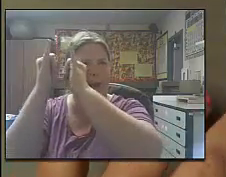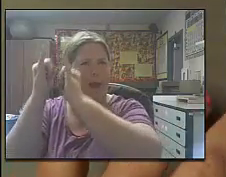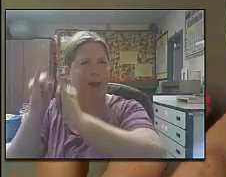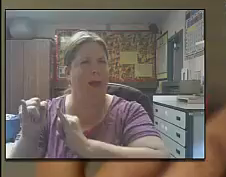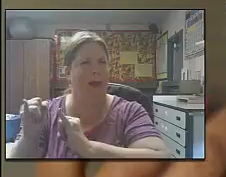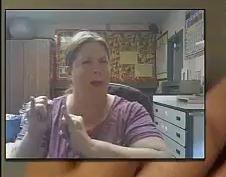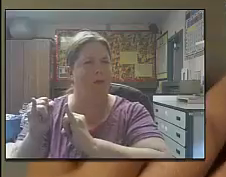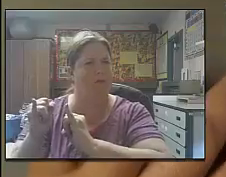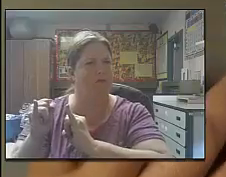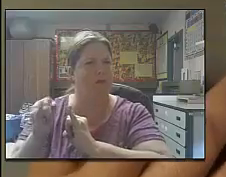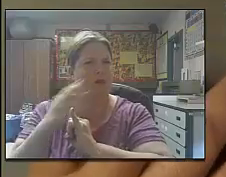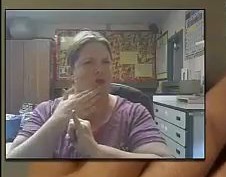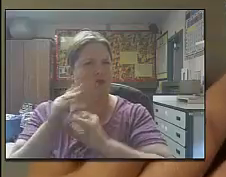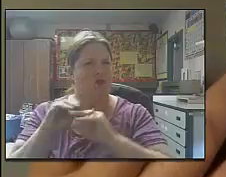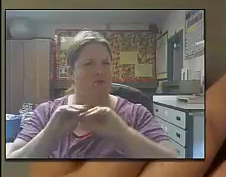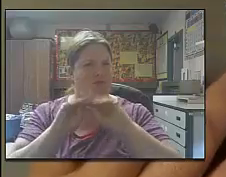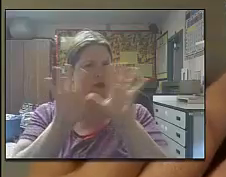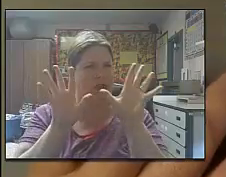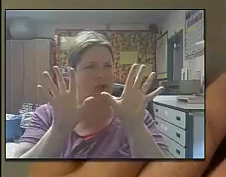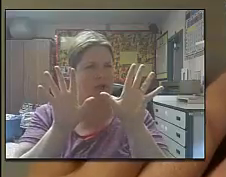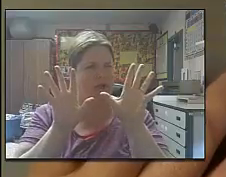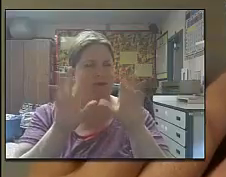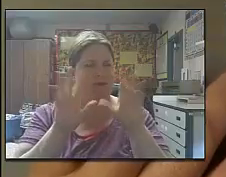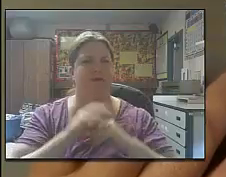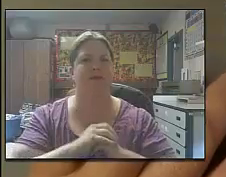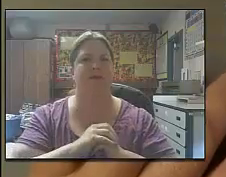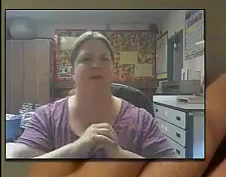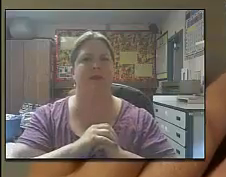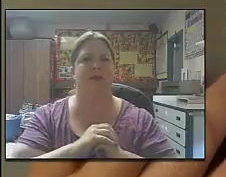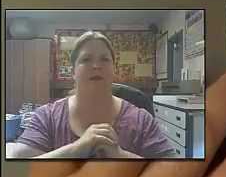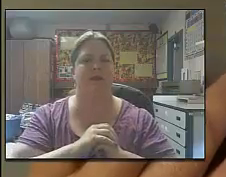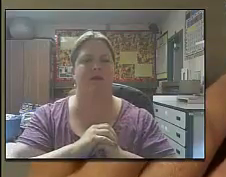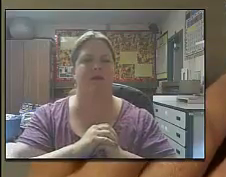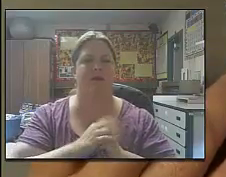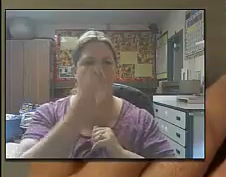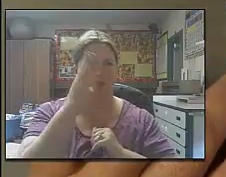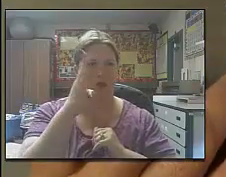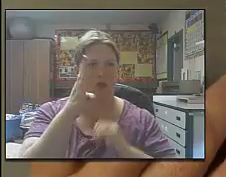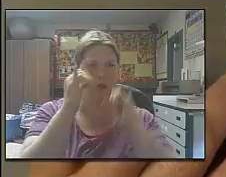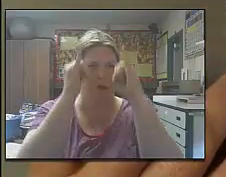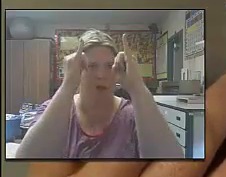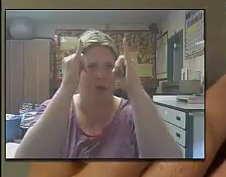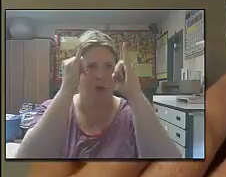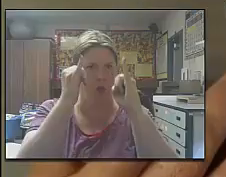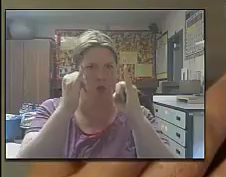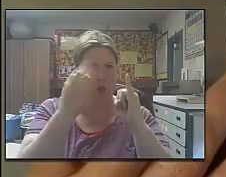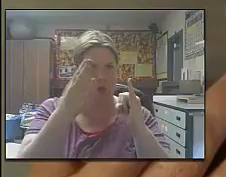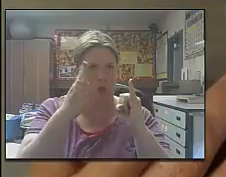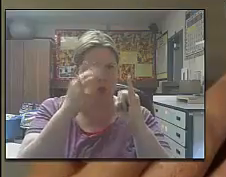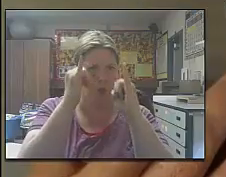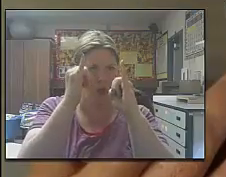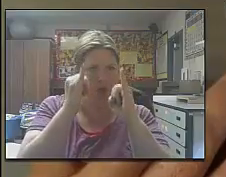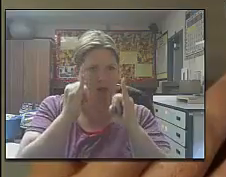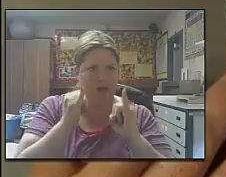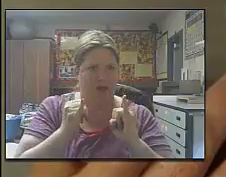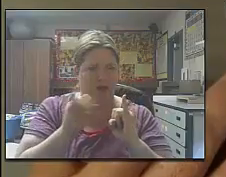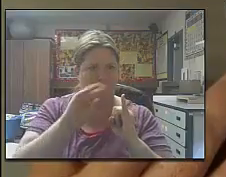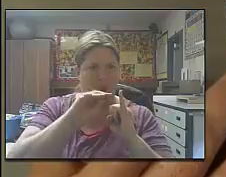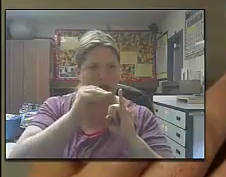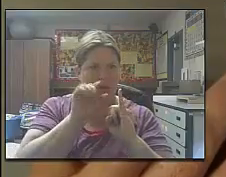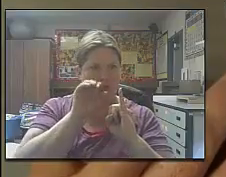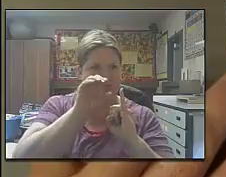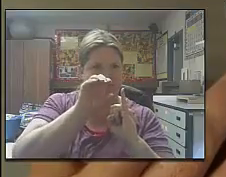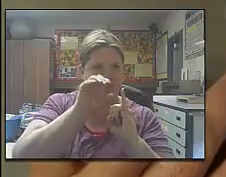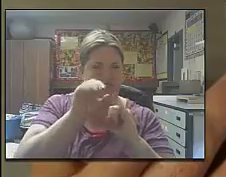okay. Still, one number in between the blue lines. Then I'm going to do my decimal